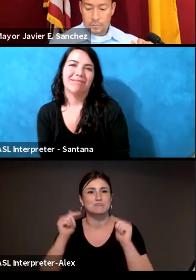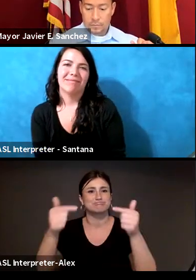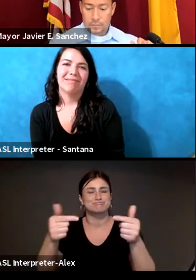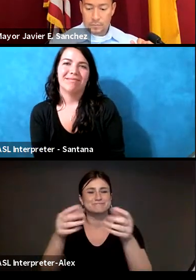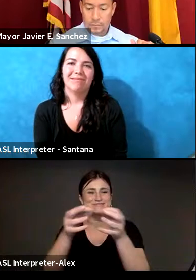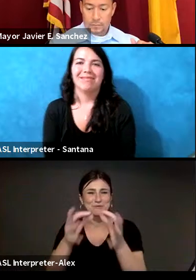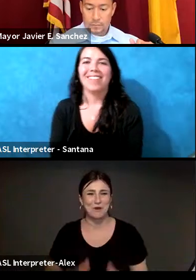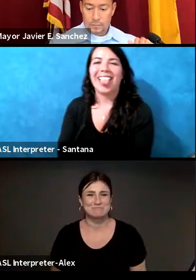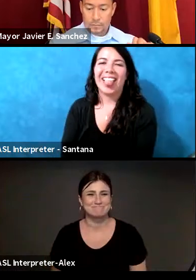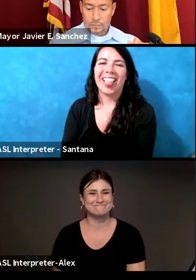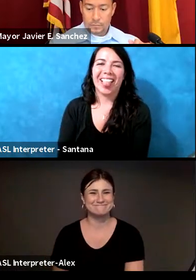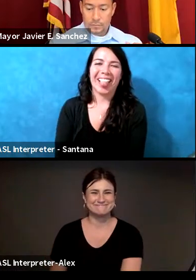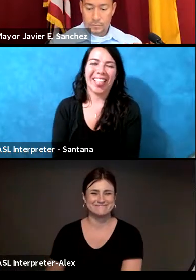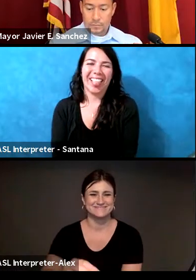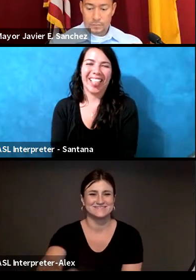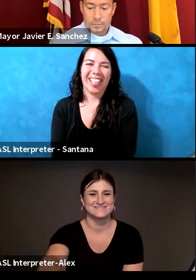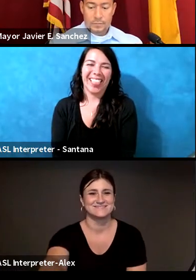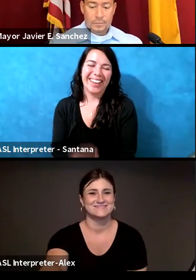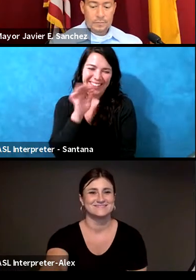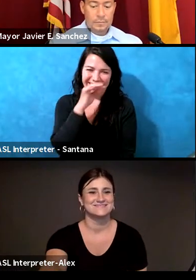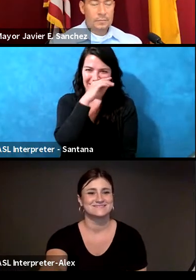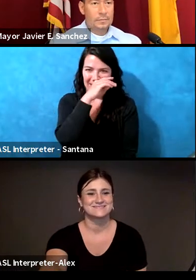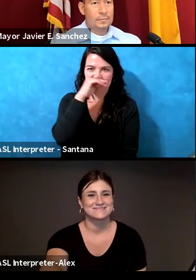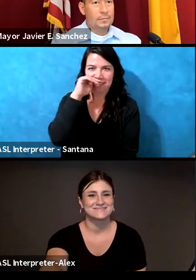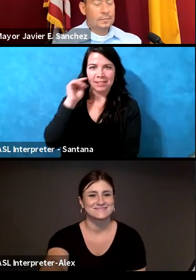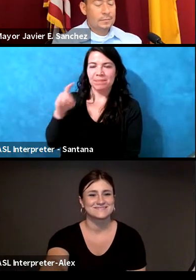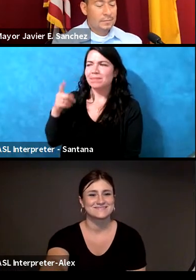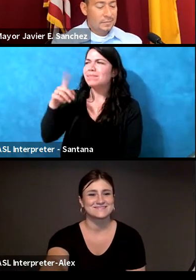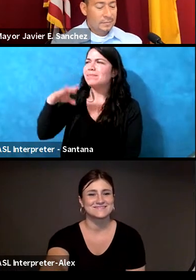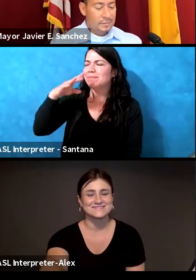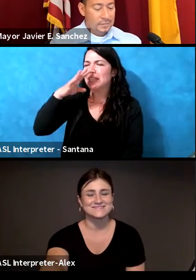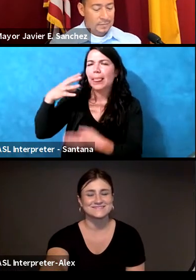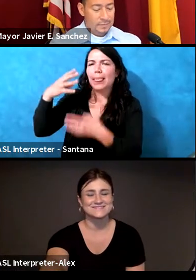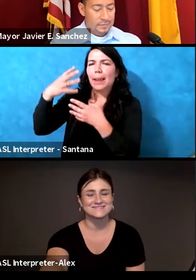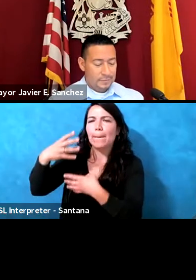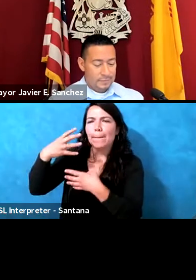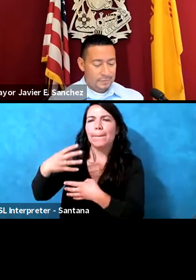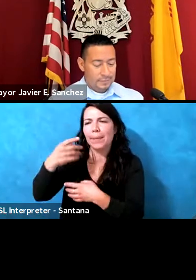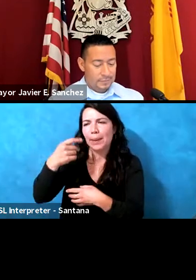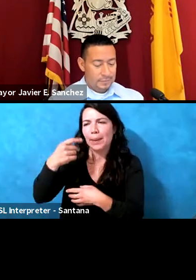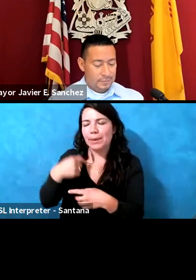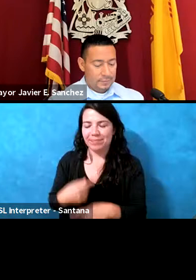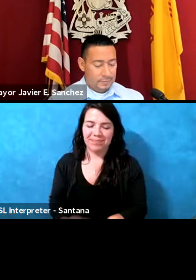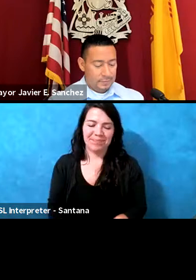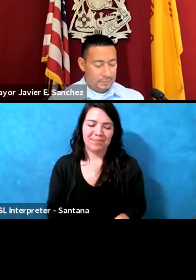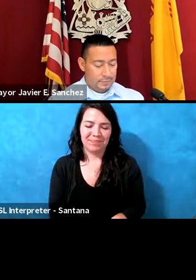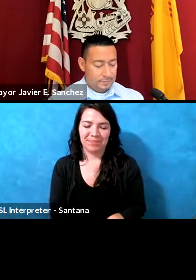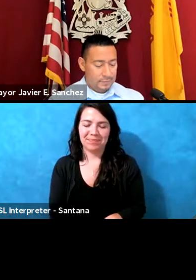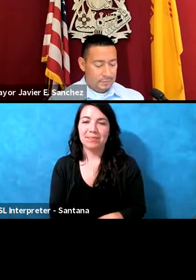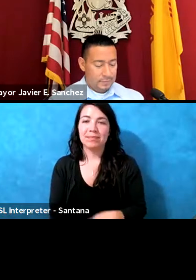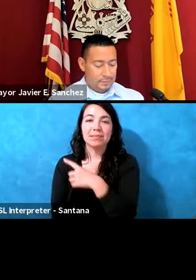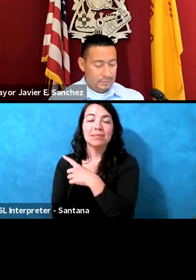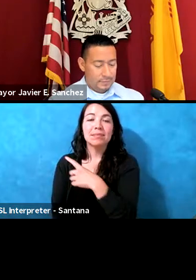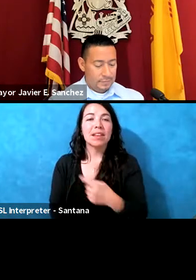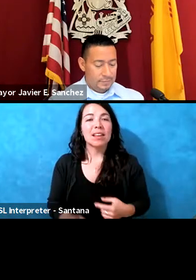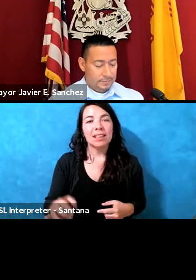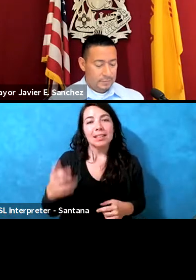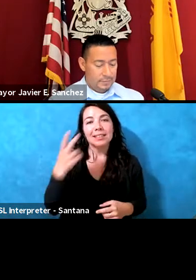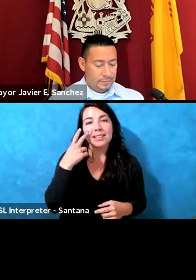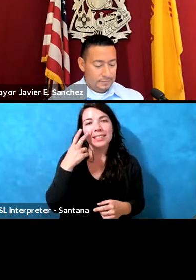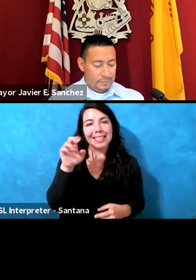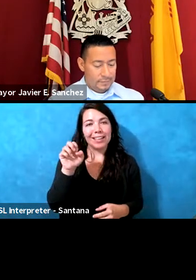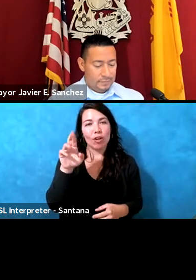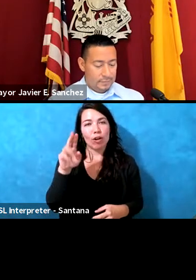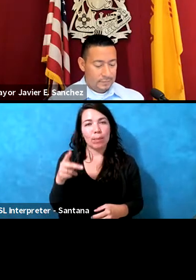right here. So a little bit more up. Next page, right there. So you'll see in the ARP, the American